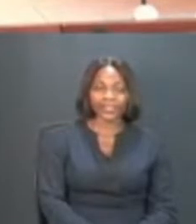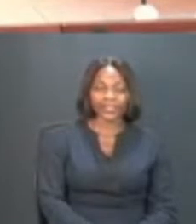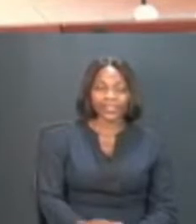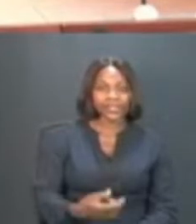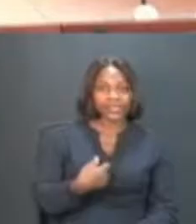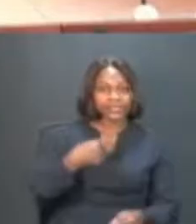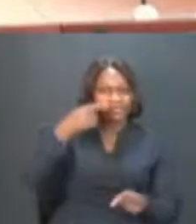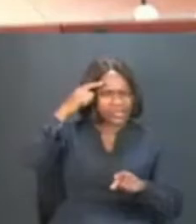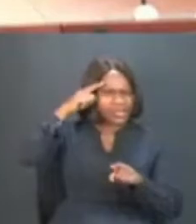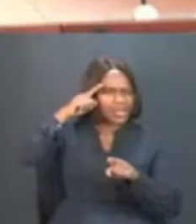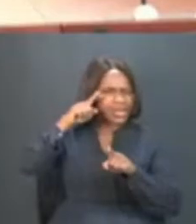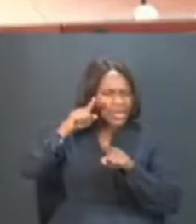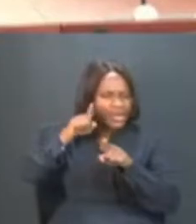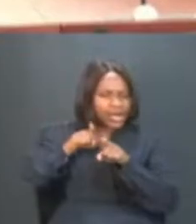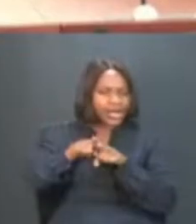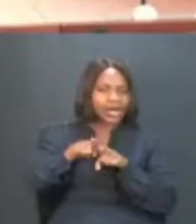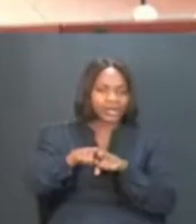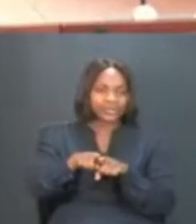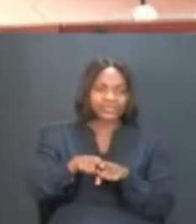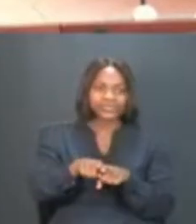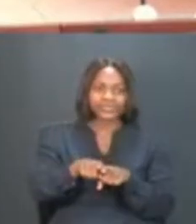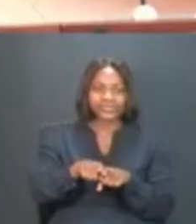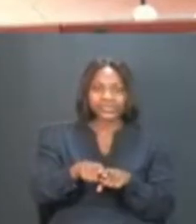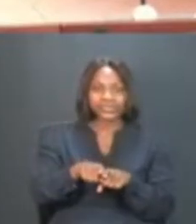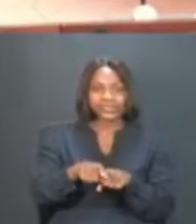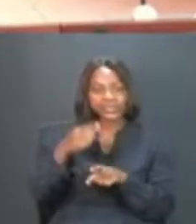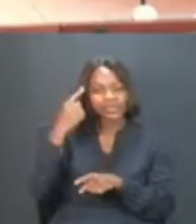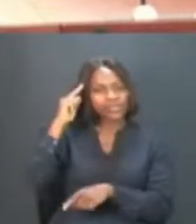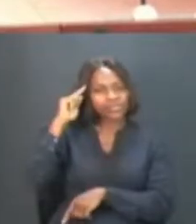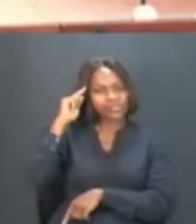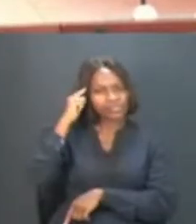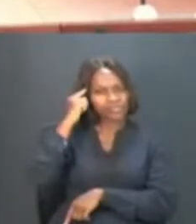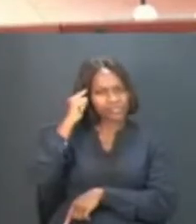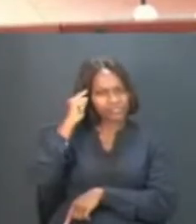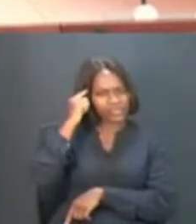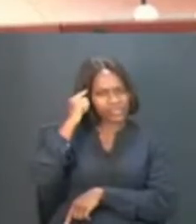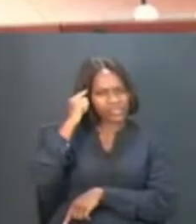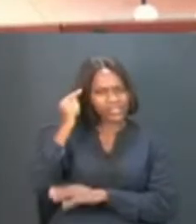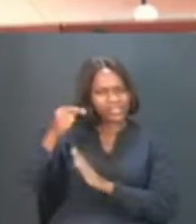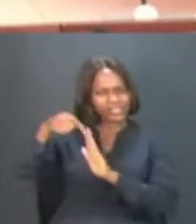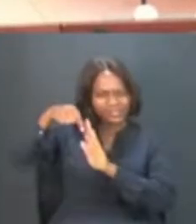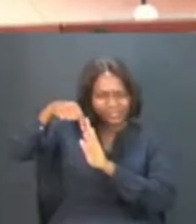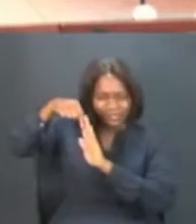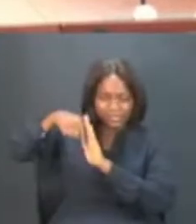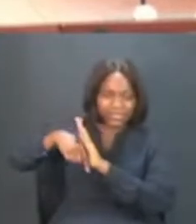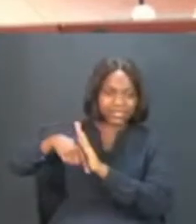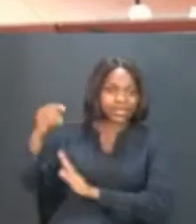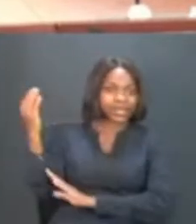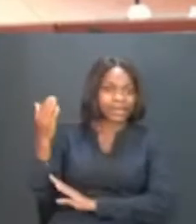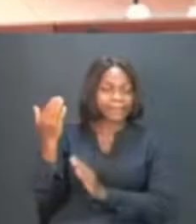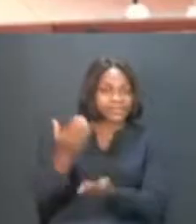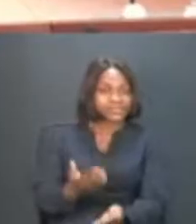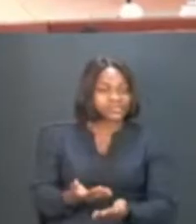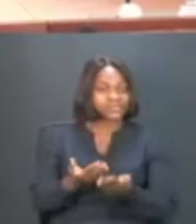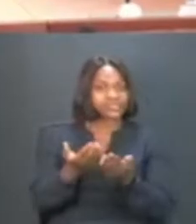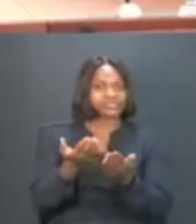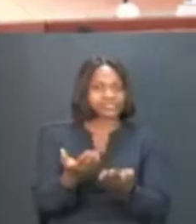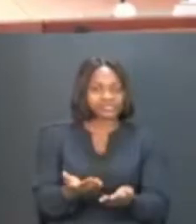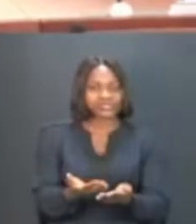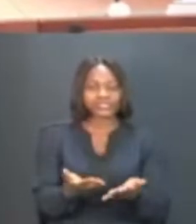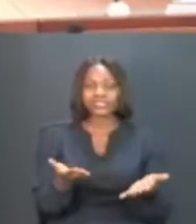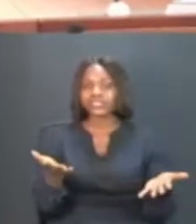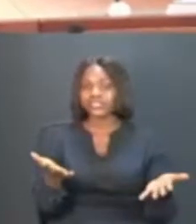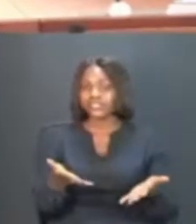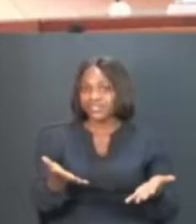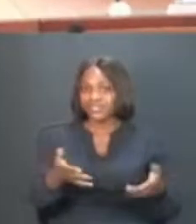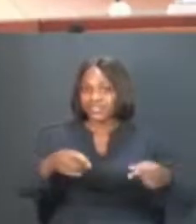Honorable Member for the thought and depth of the statement that she's presented to this